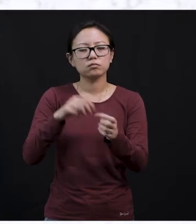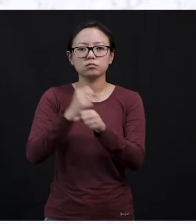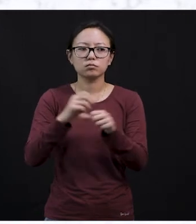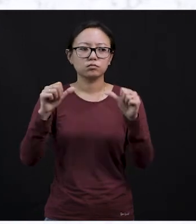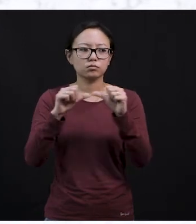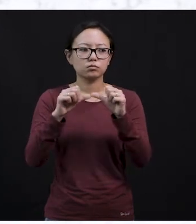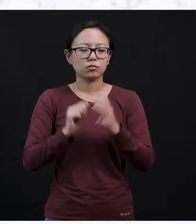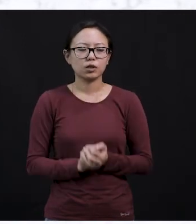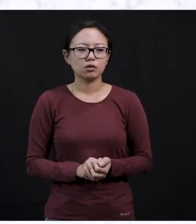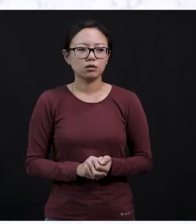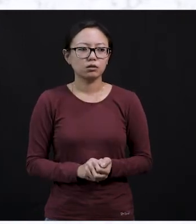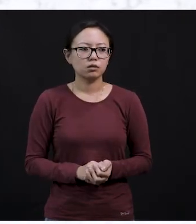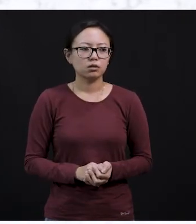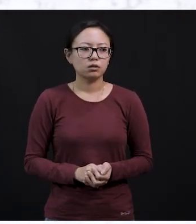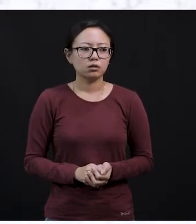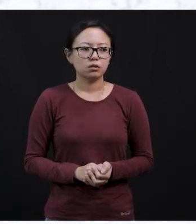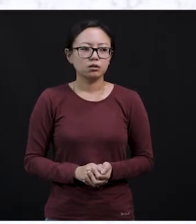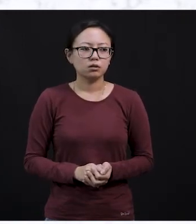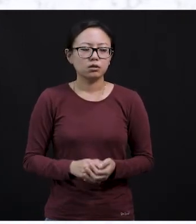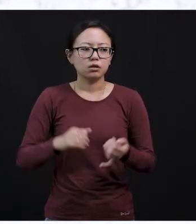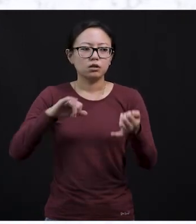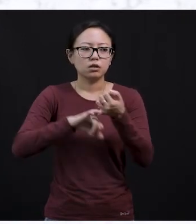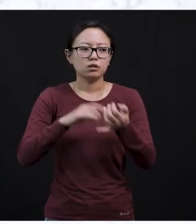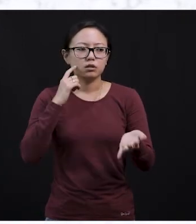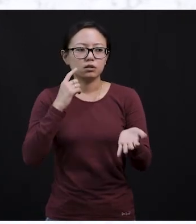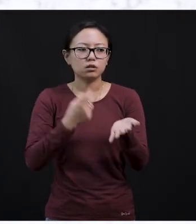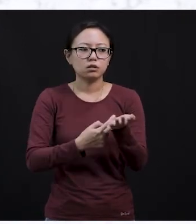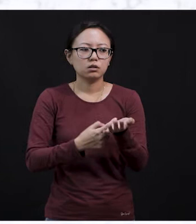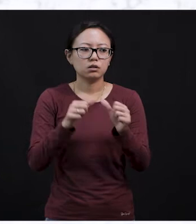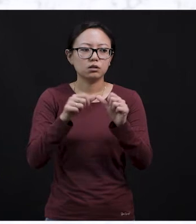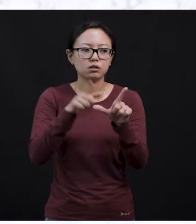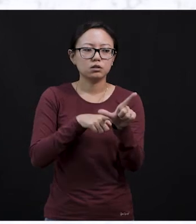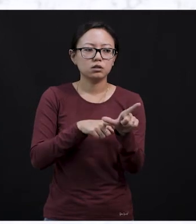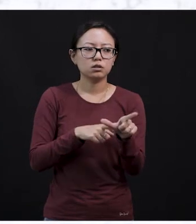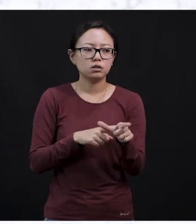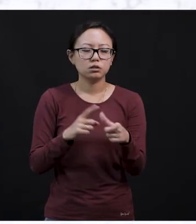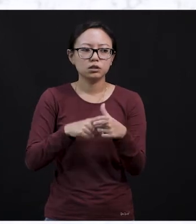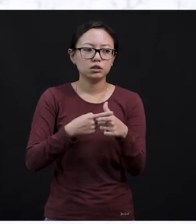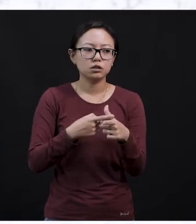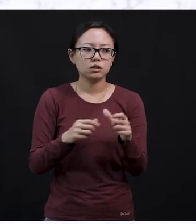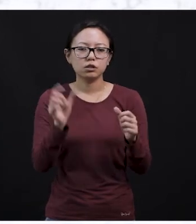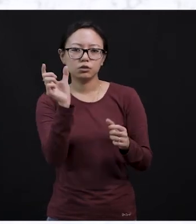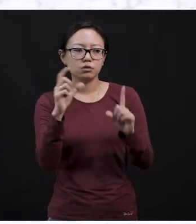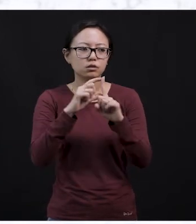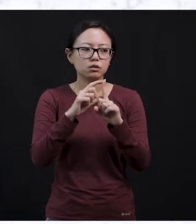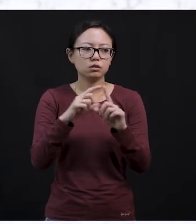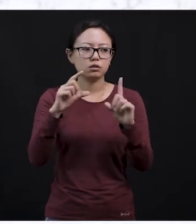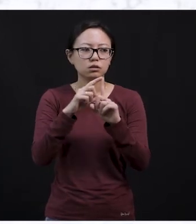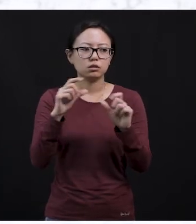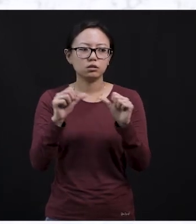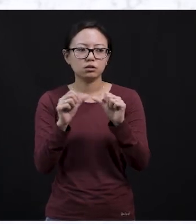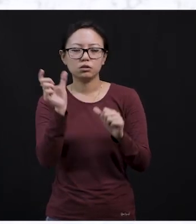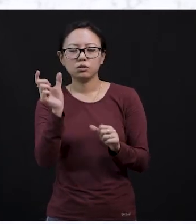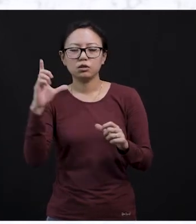surrendered after a resistance of 5 days. So Sirajuddaulah was that time the ruler of Bengal. And